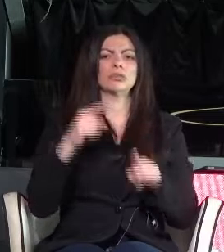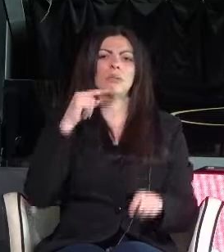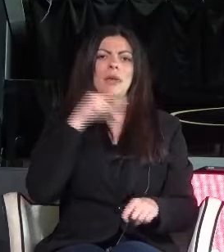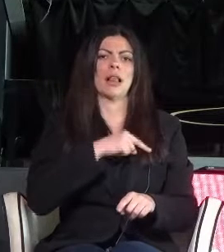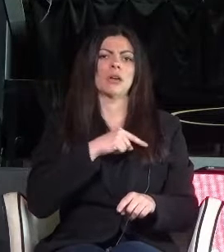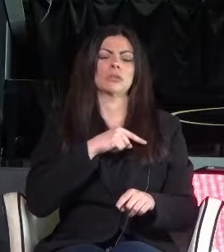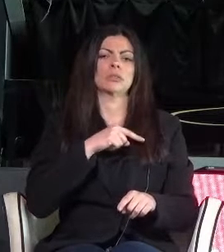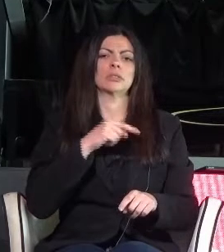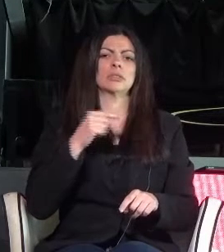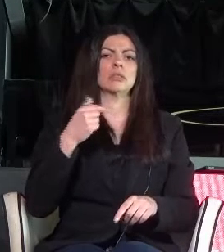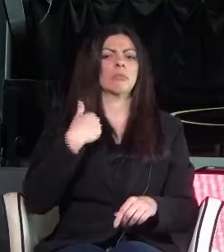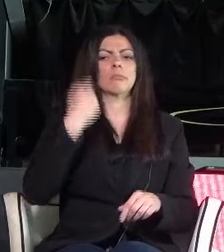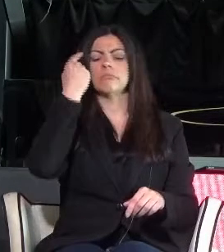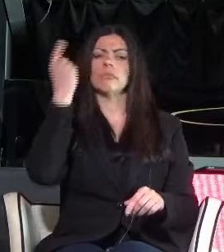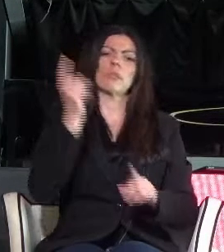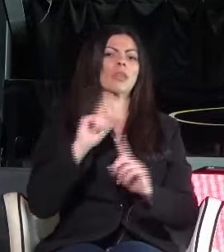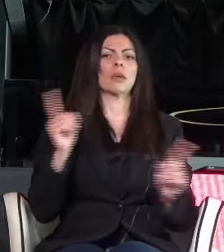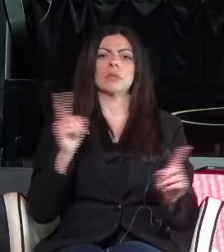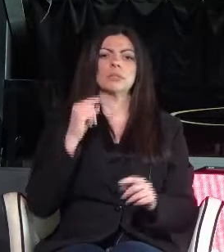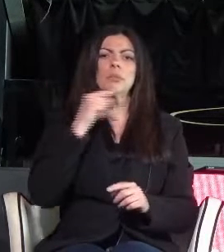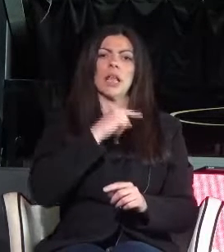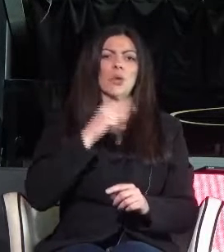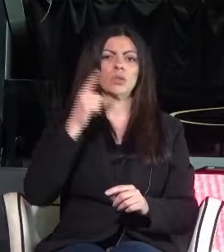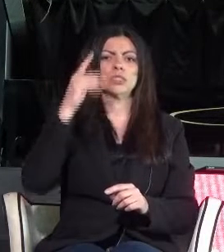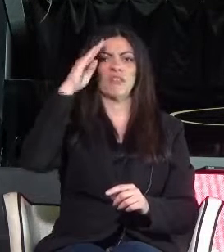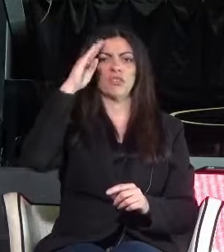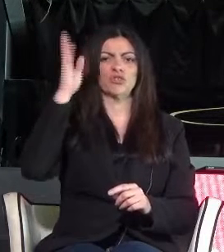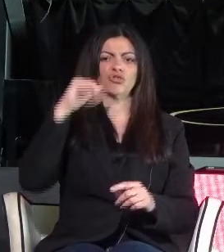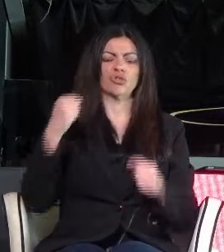So I think on the level of